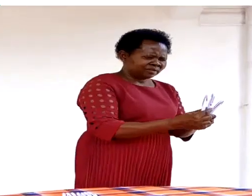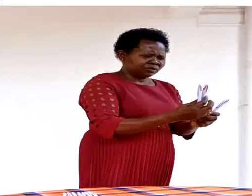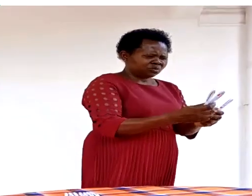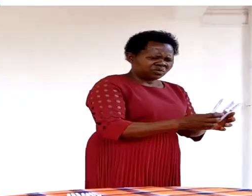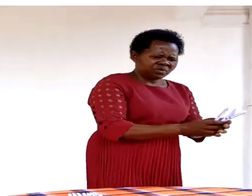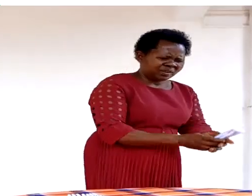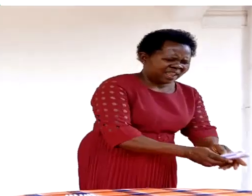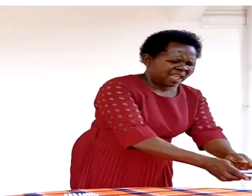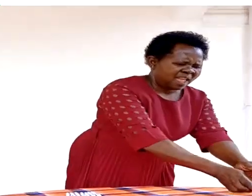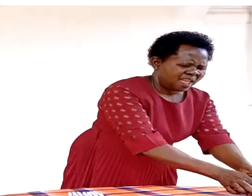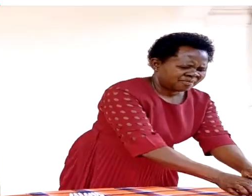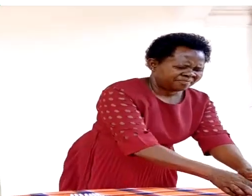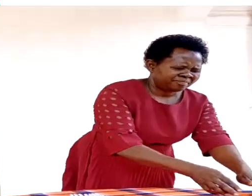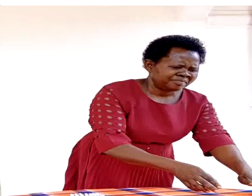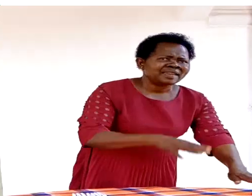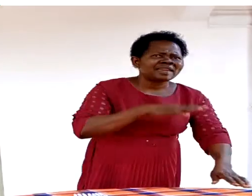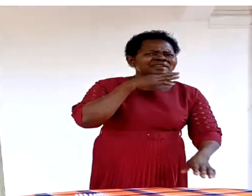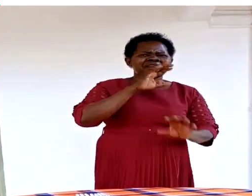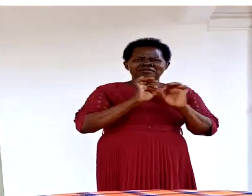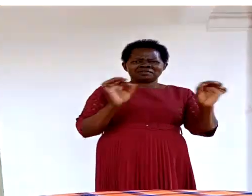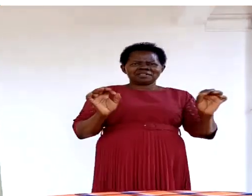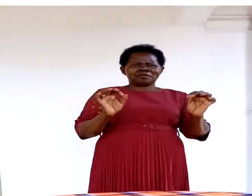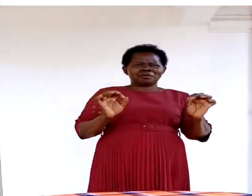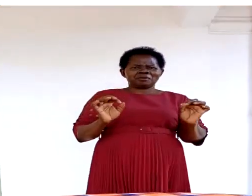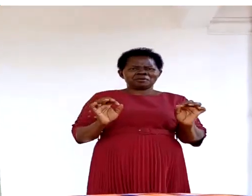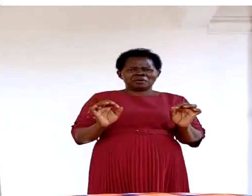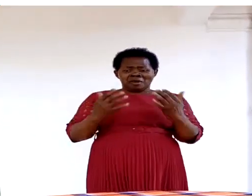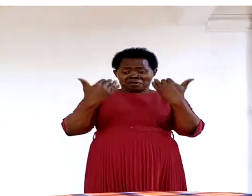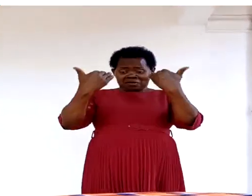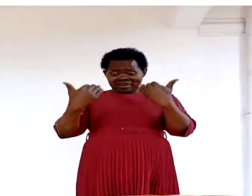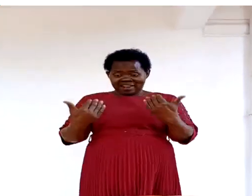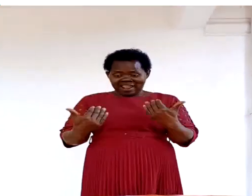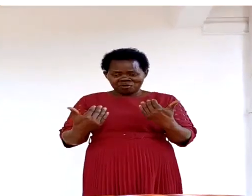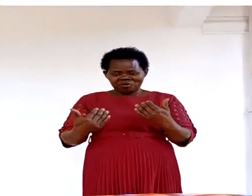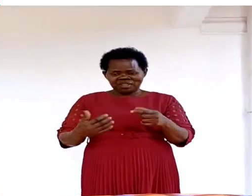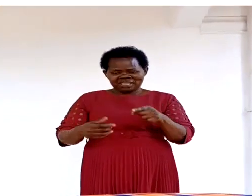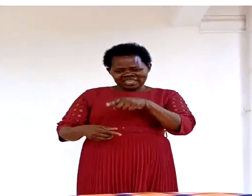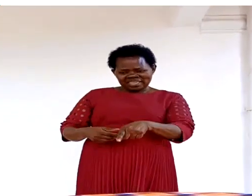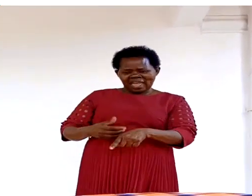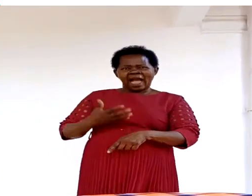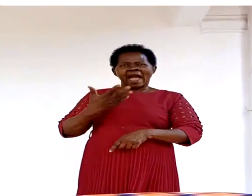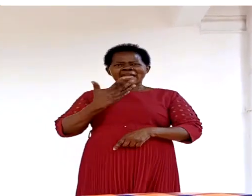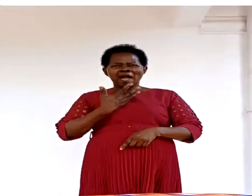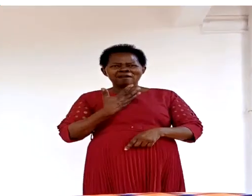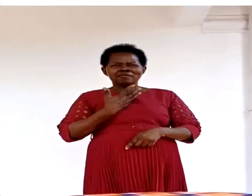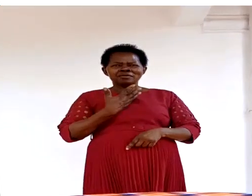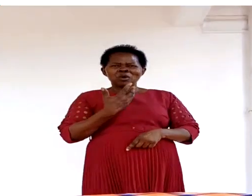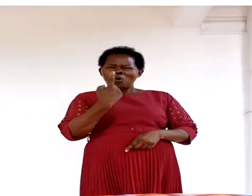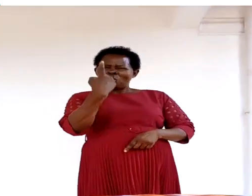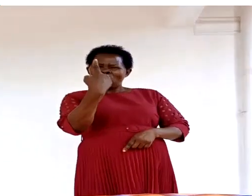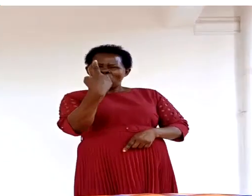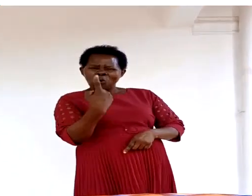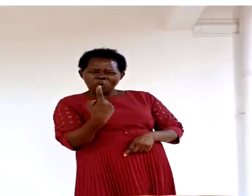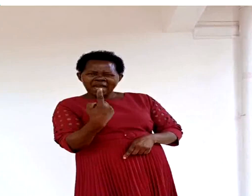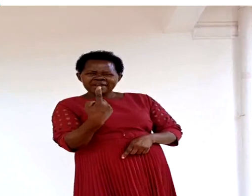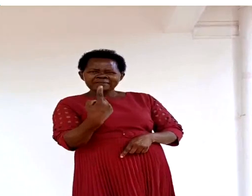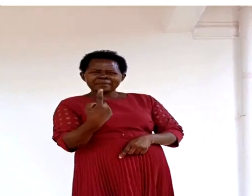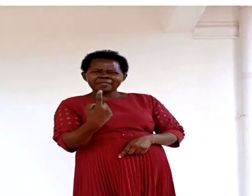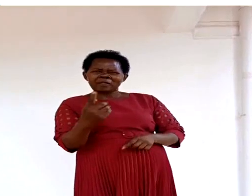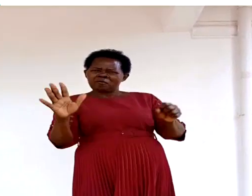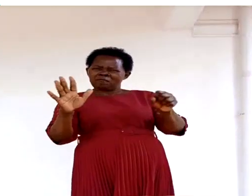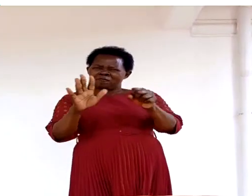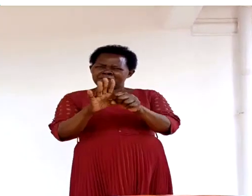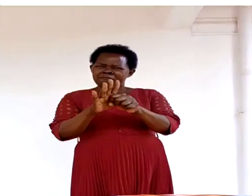But I see a balance of three. Okay, no problem. Now, here I have